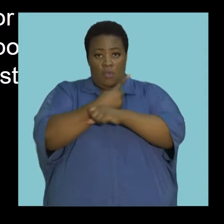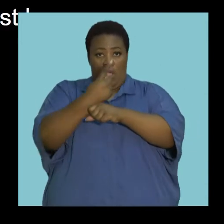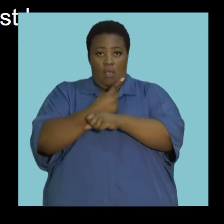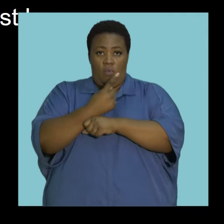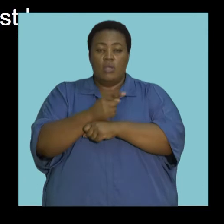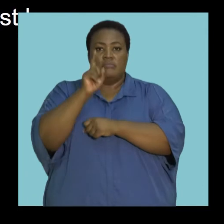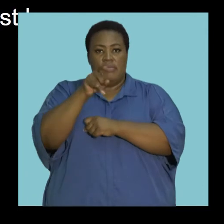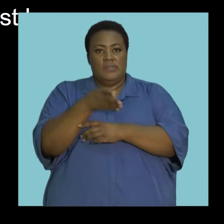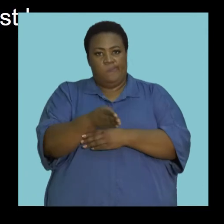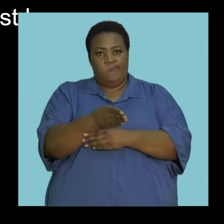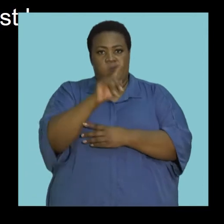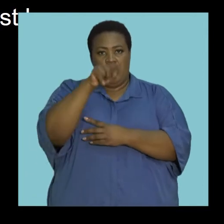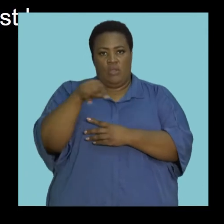mentioned.